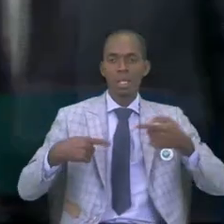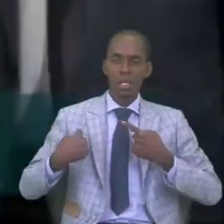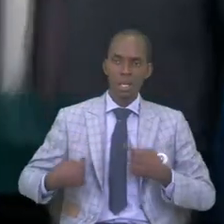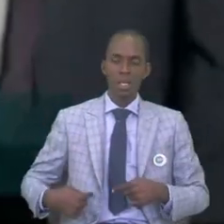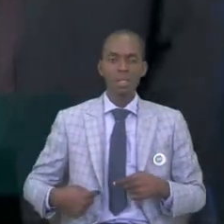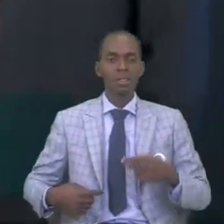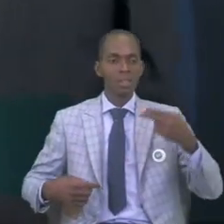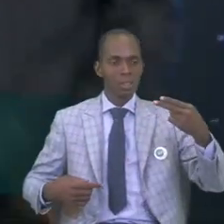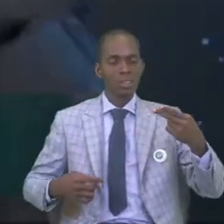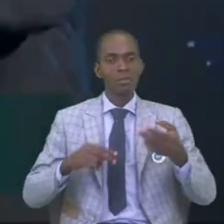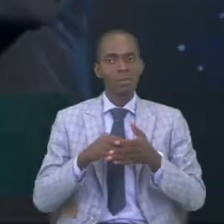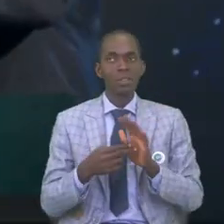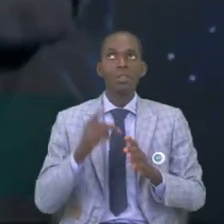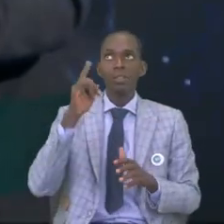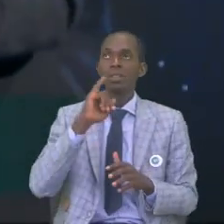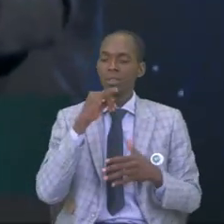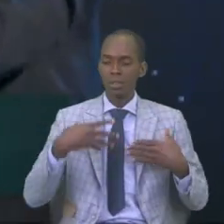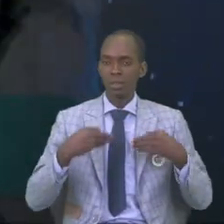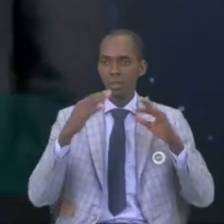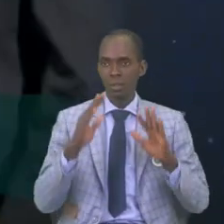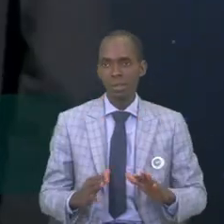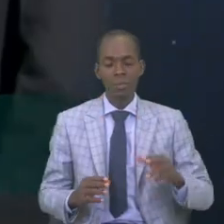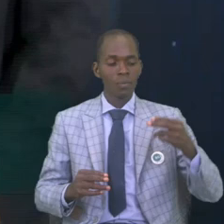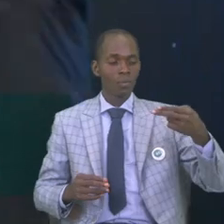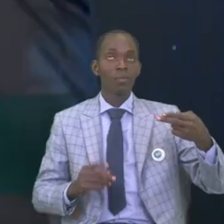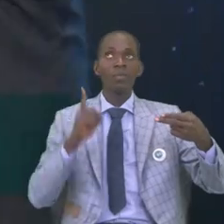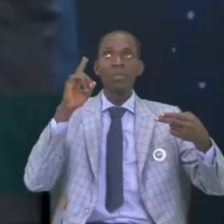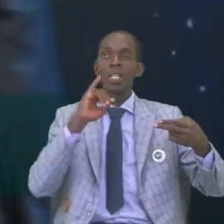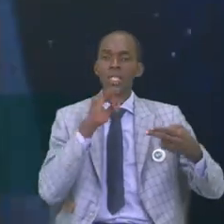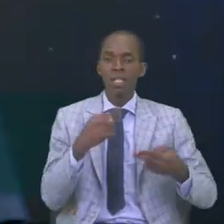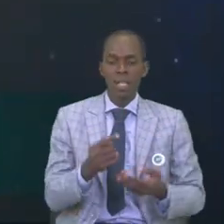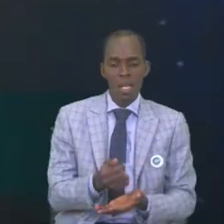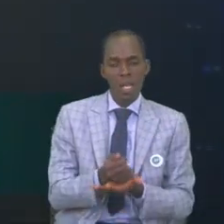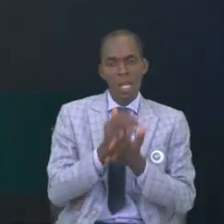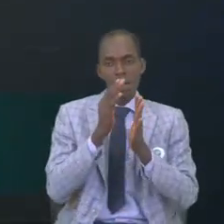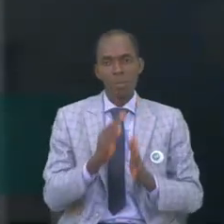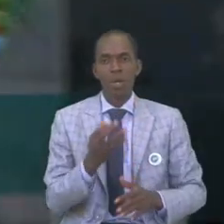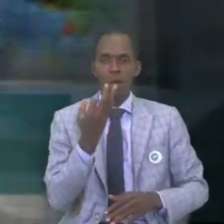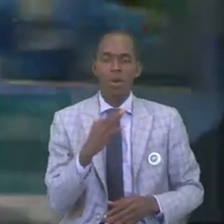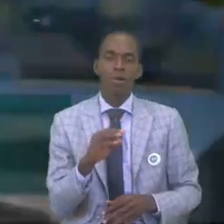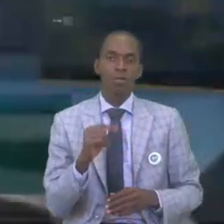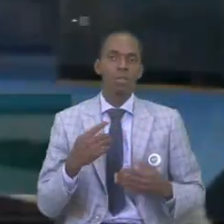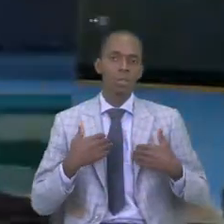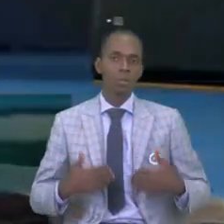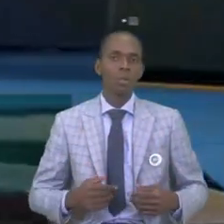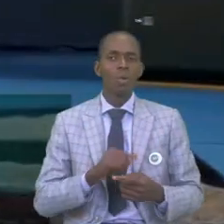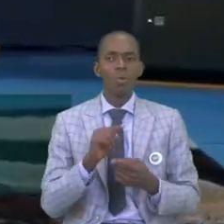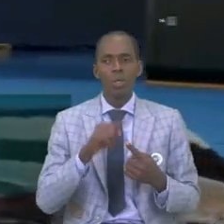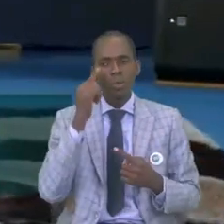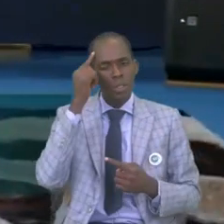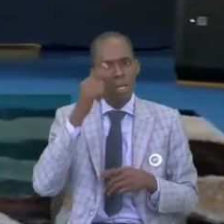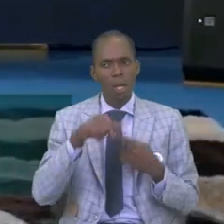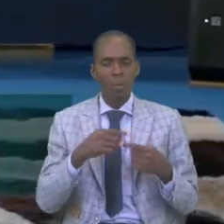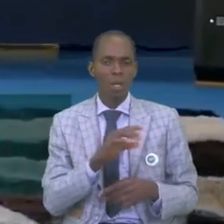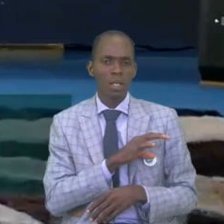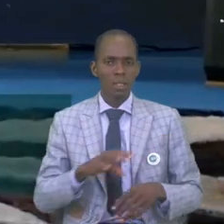of the body. He is the helper of the body. When you think about Christ and you think about him